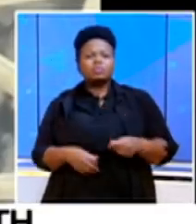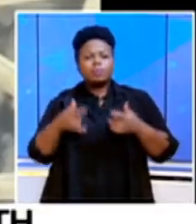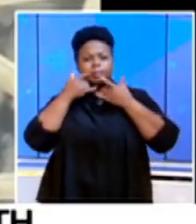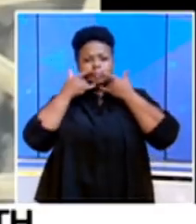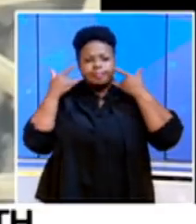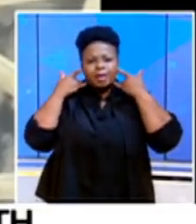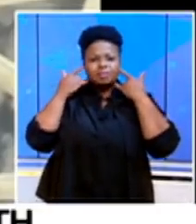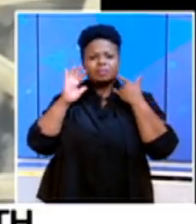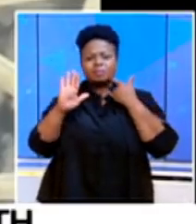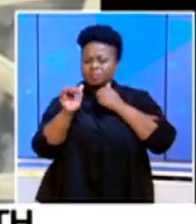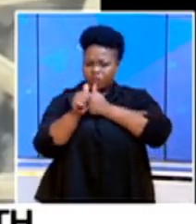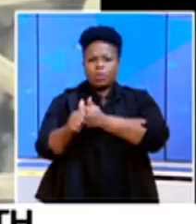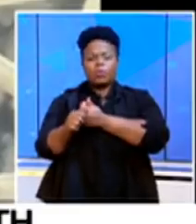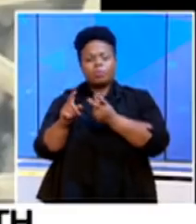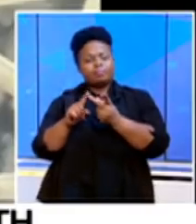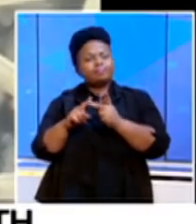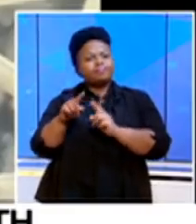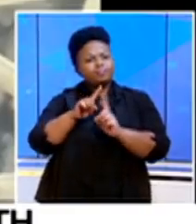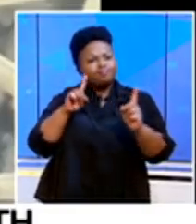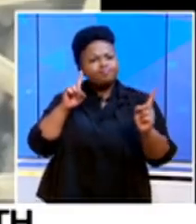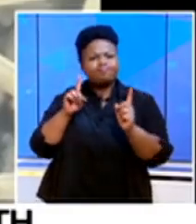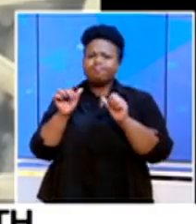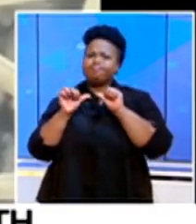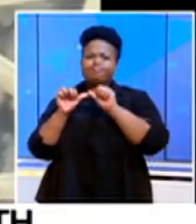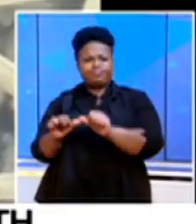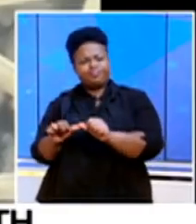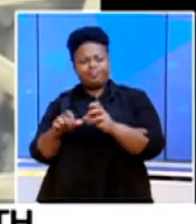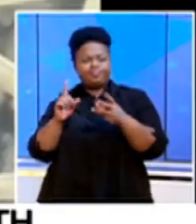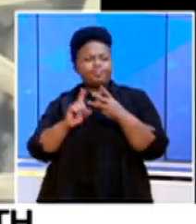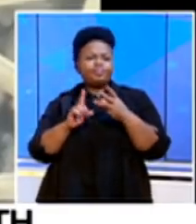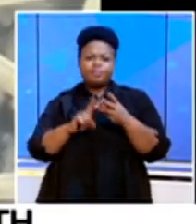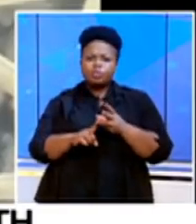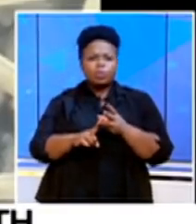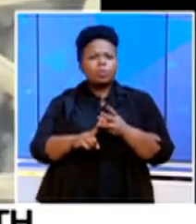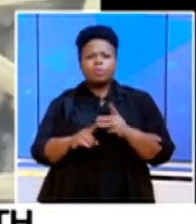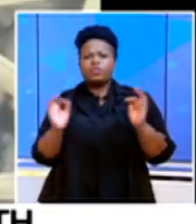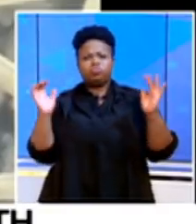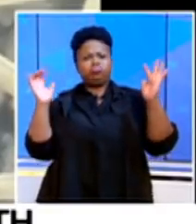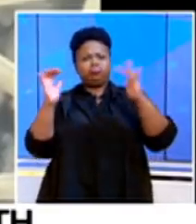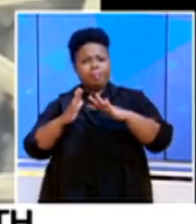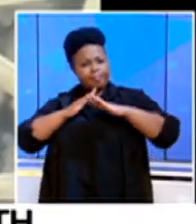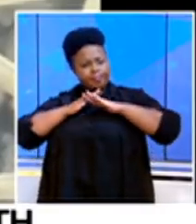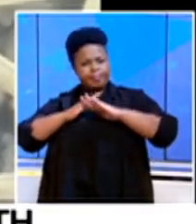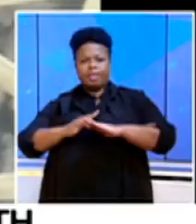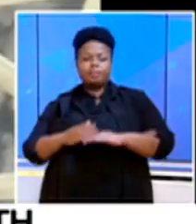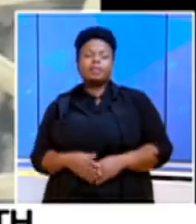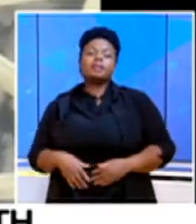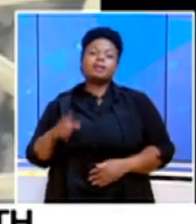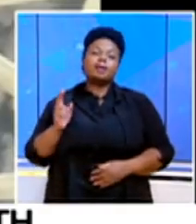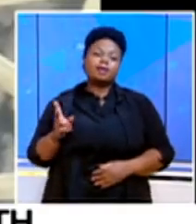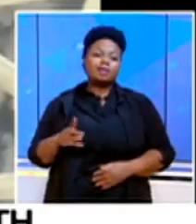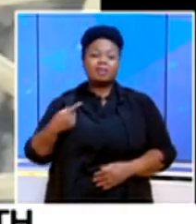wearing of masks, social distancing, and avoiding larger gatherings. We also